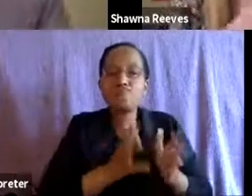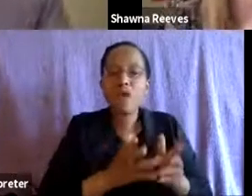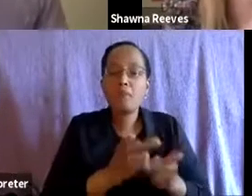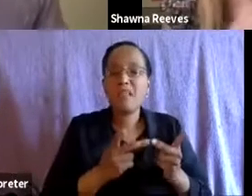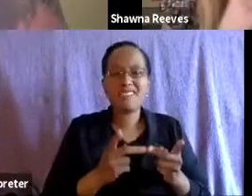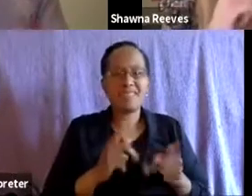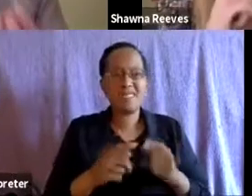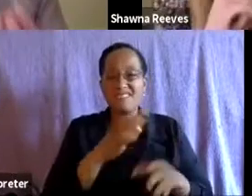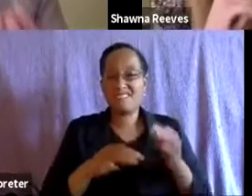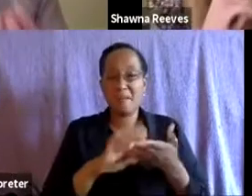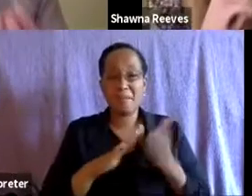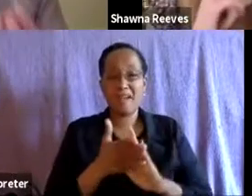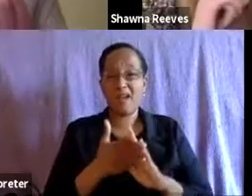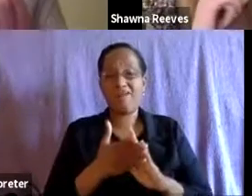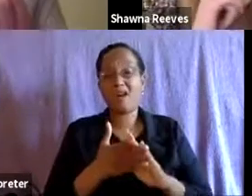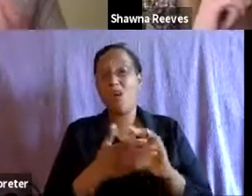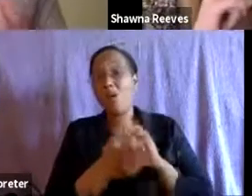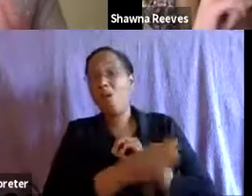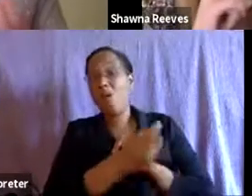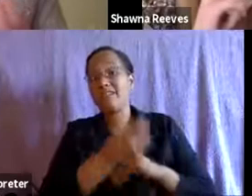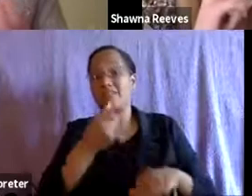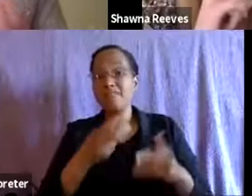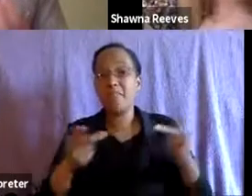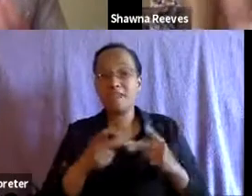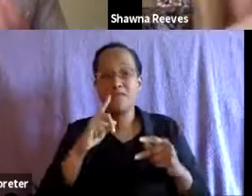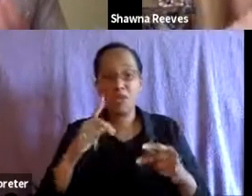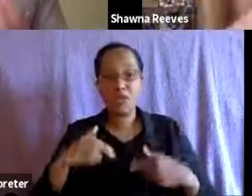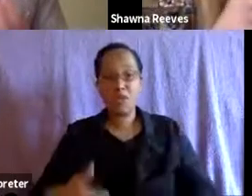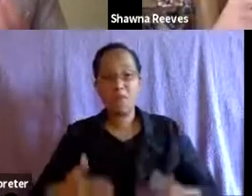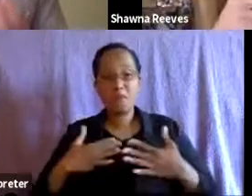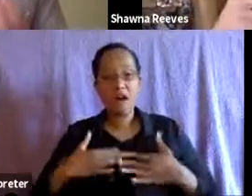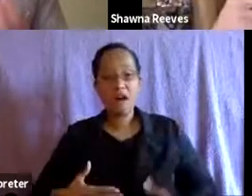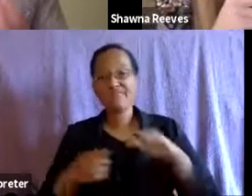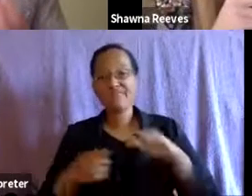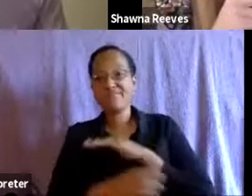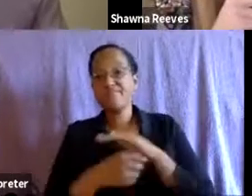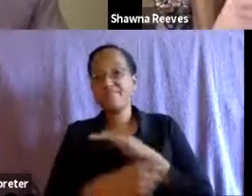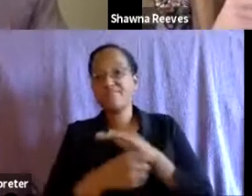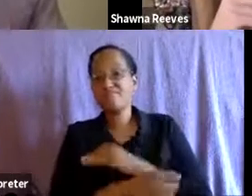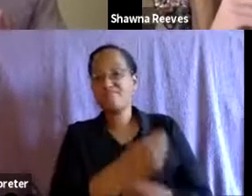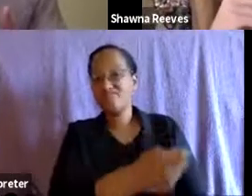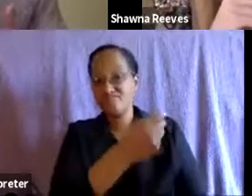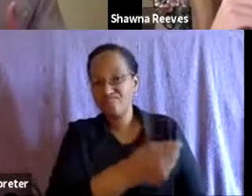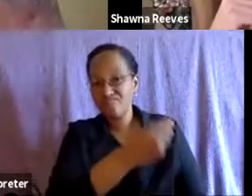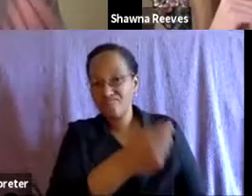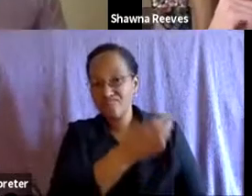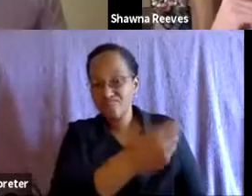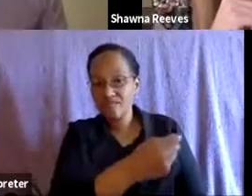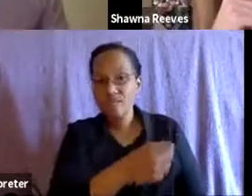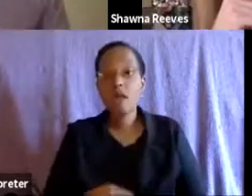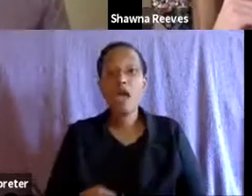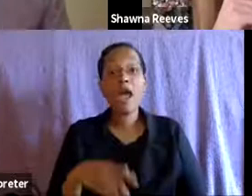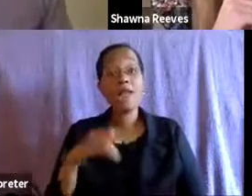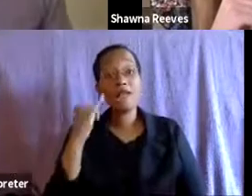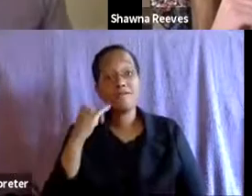cut staff to the point that many facilities become less like places for care and more like sort